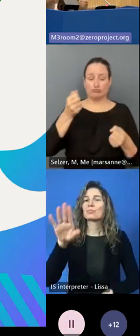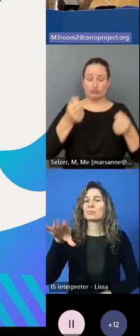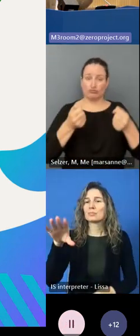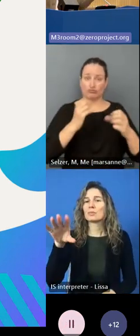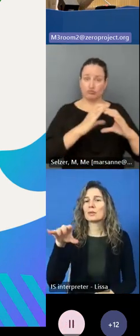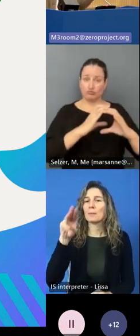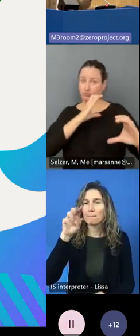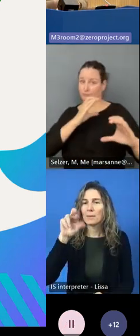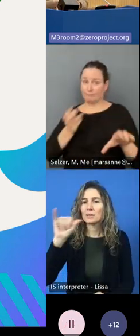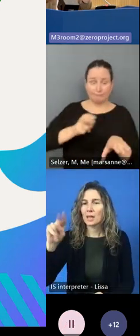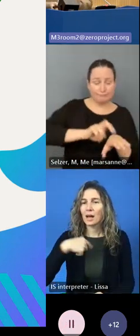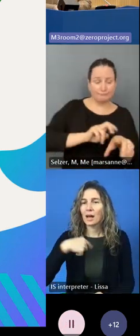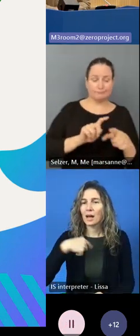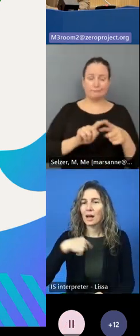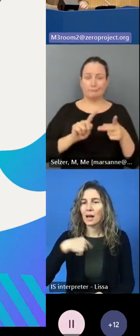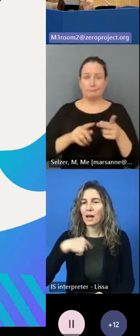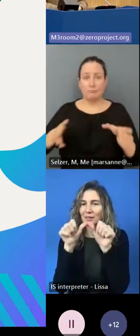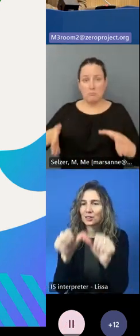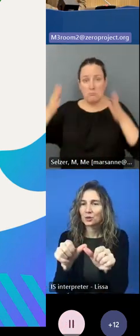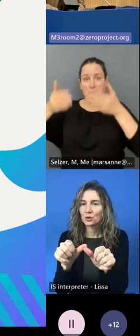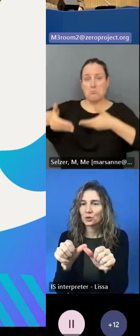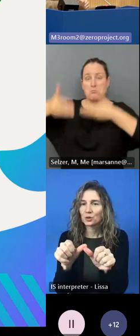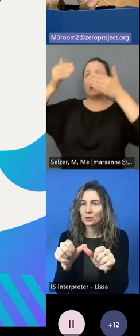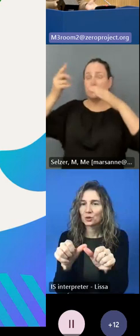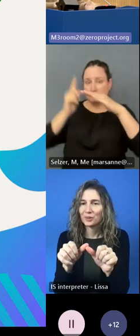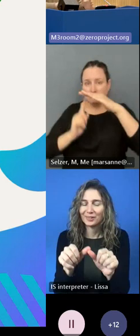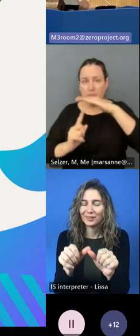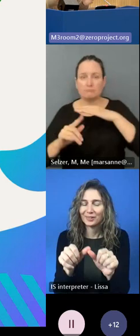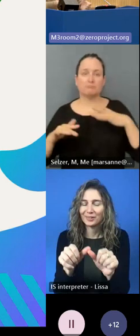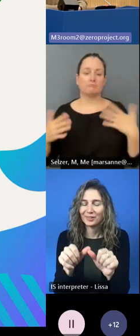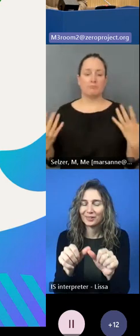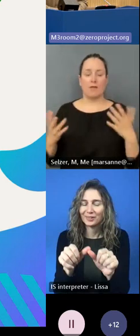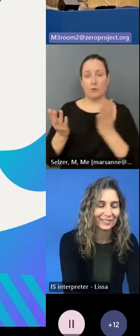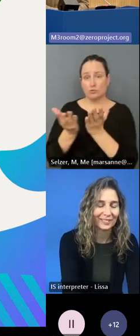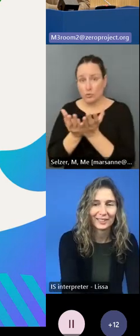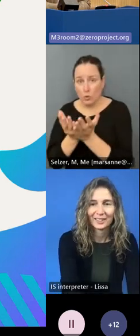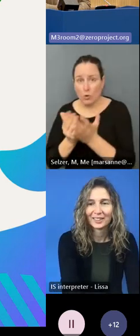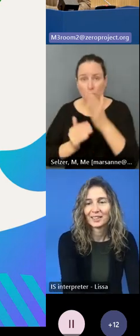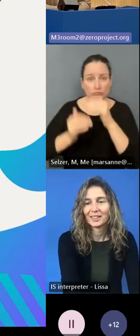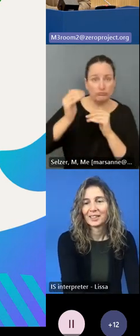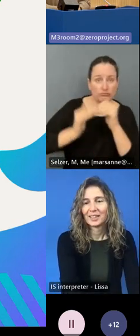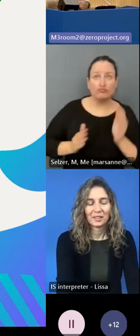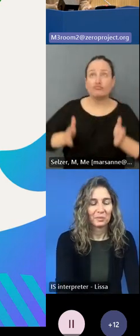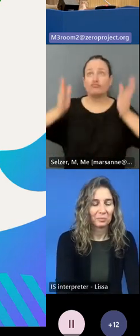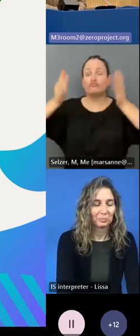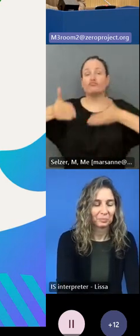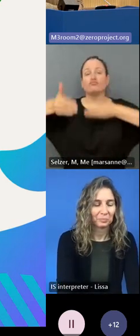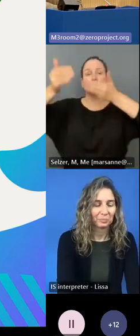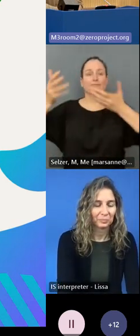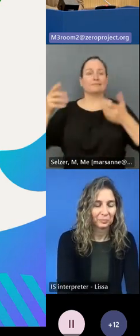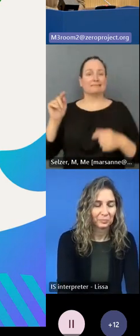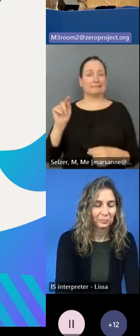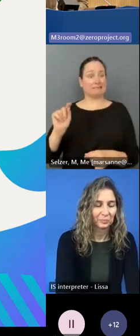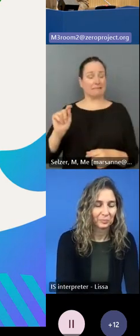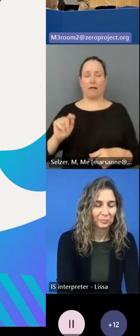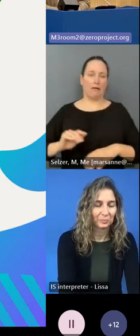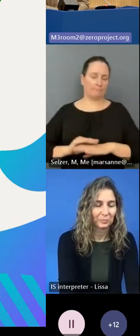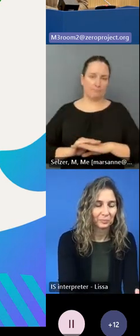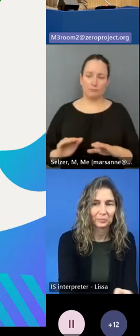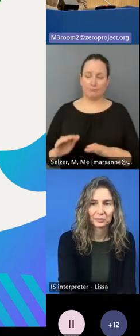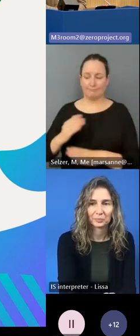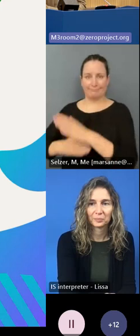buildings, schools, universities, and etc. A lot of buildings in Kazakhstan are not accessible for people with